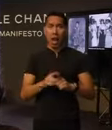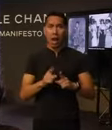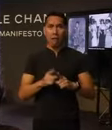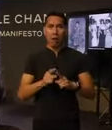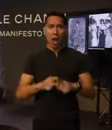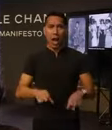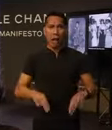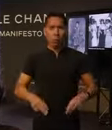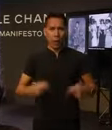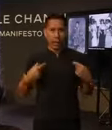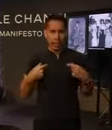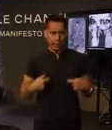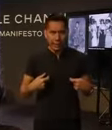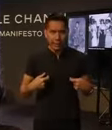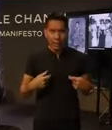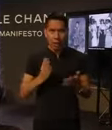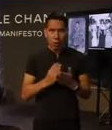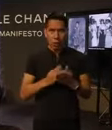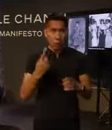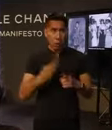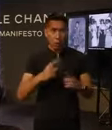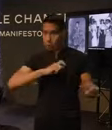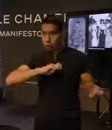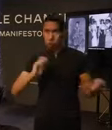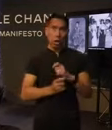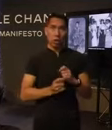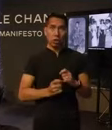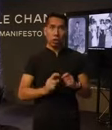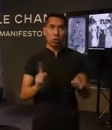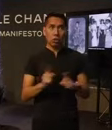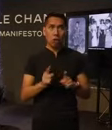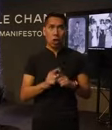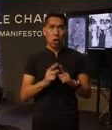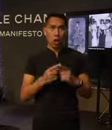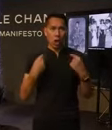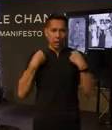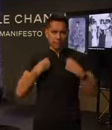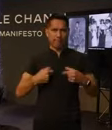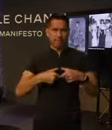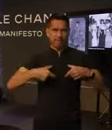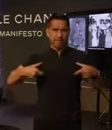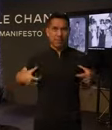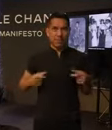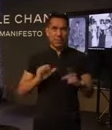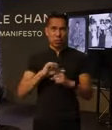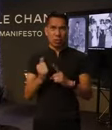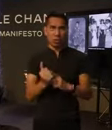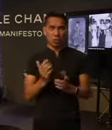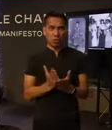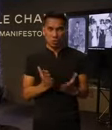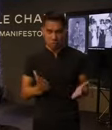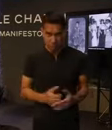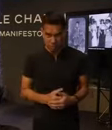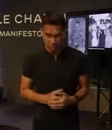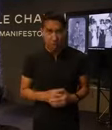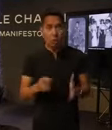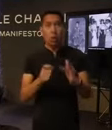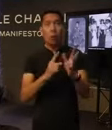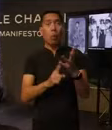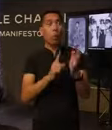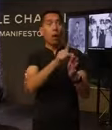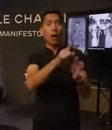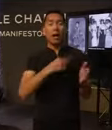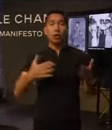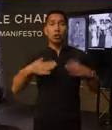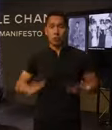then quickly transferring to a no-bra, bra type of situation. So, but his dresses were long,